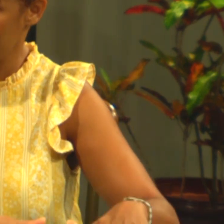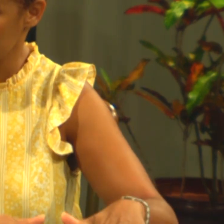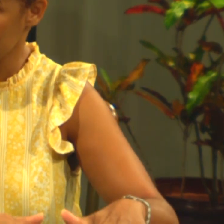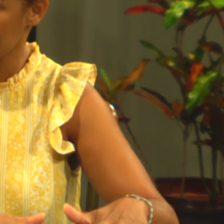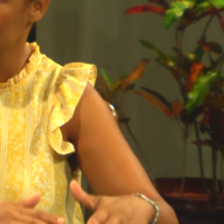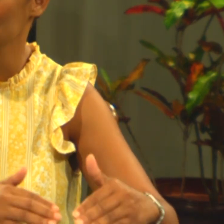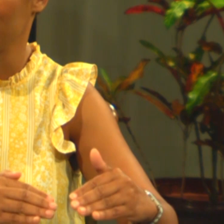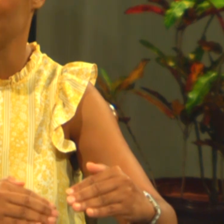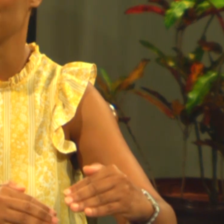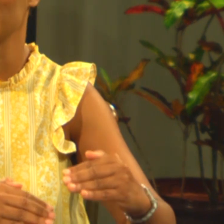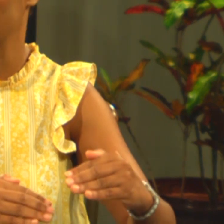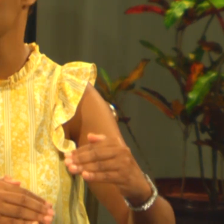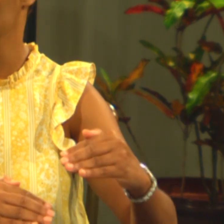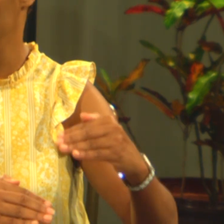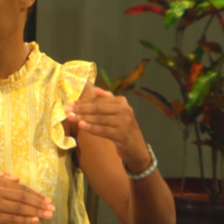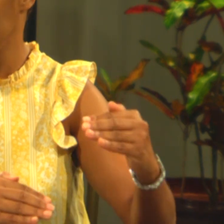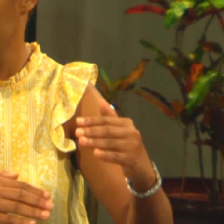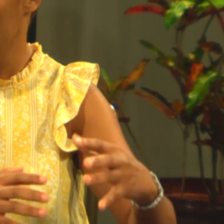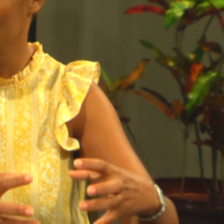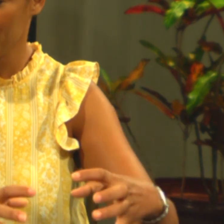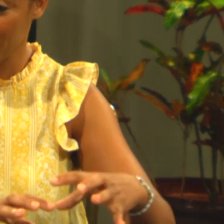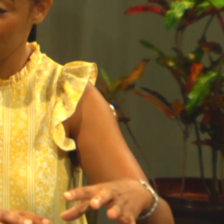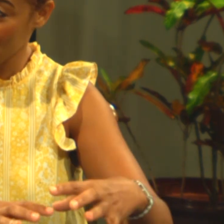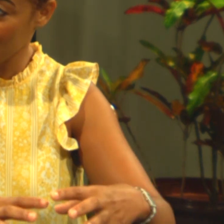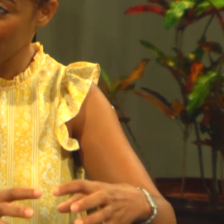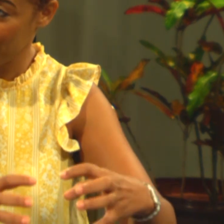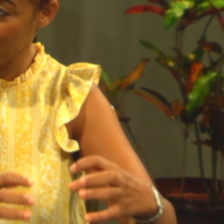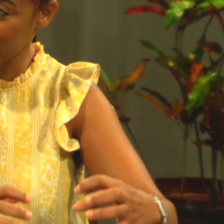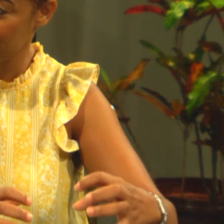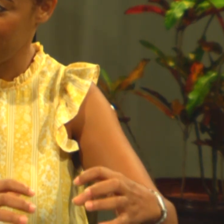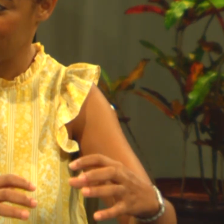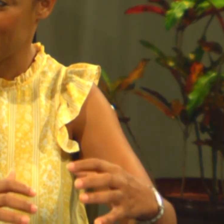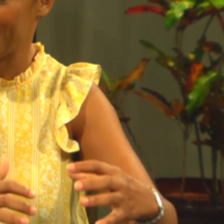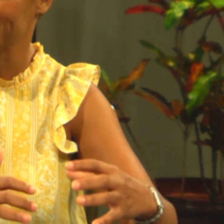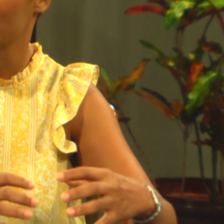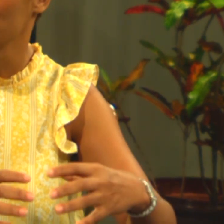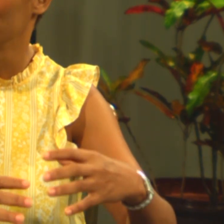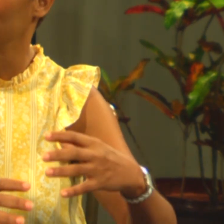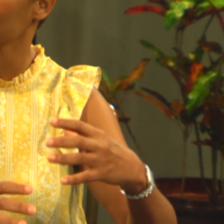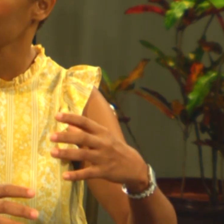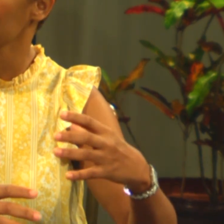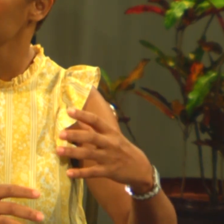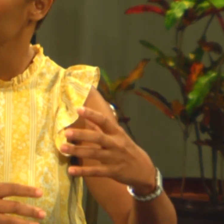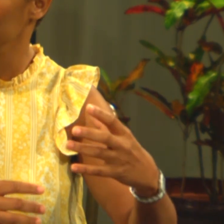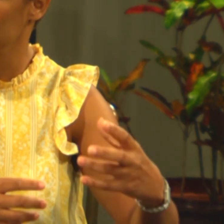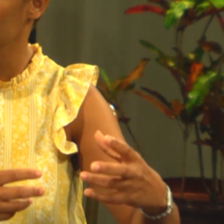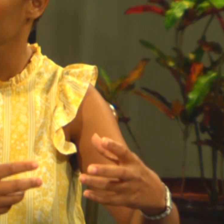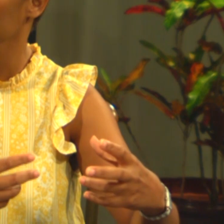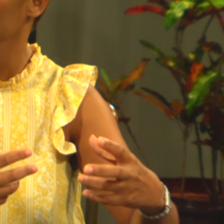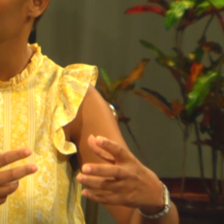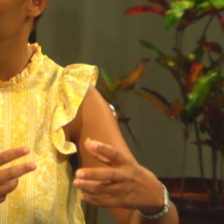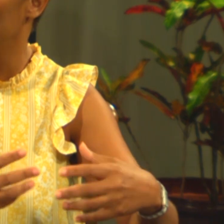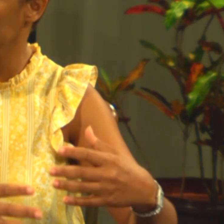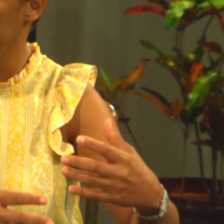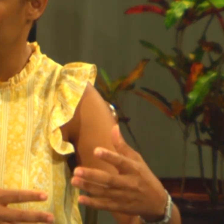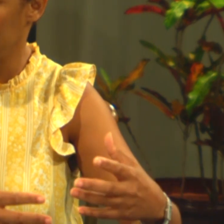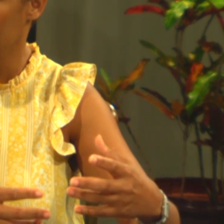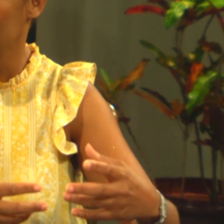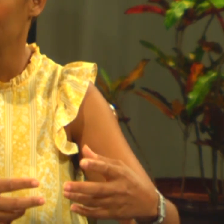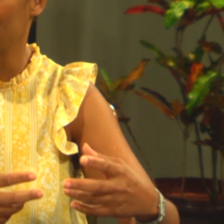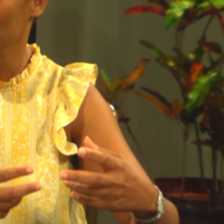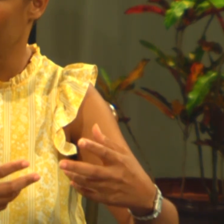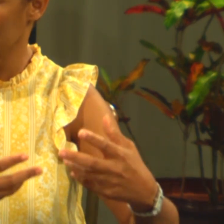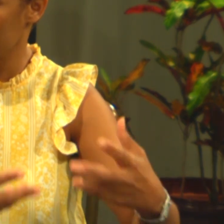our basics, to make sure that as we build, we keep our philosophy intact, but sufficiently